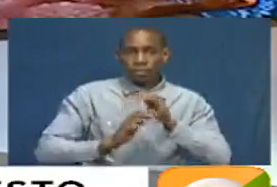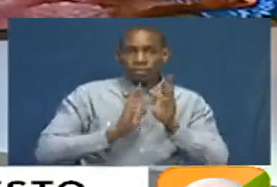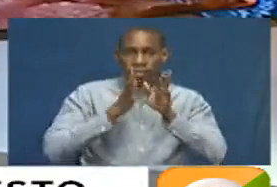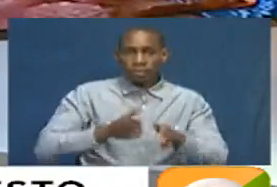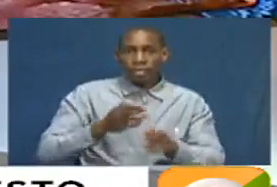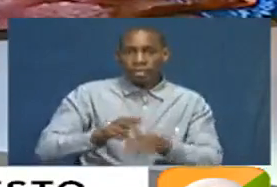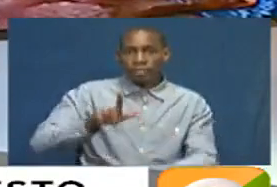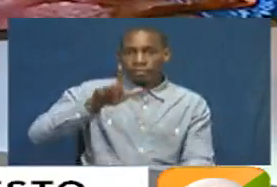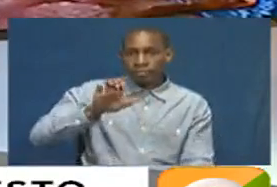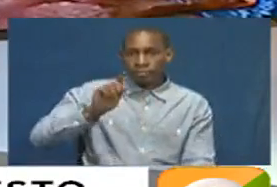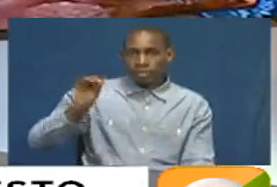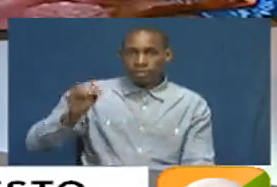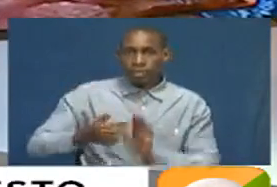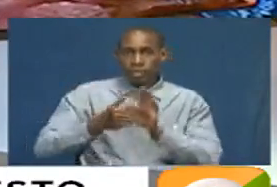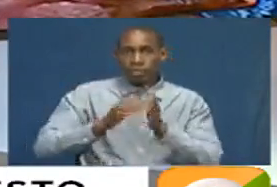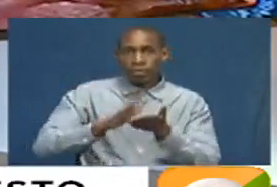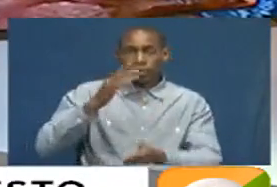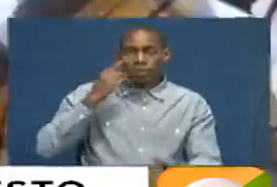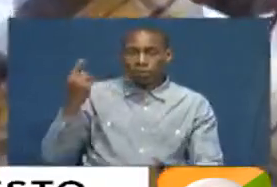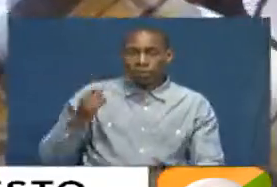affairs reporter Stephen Letour reports.